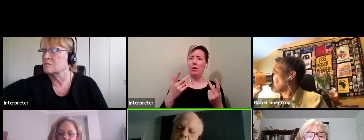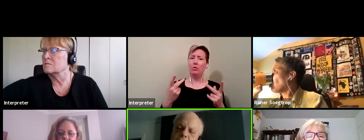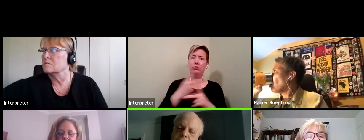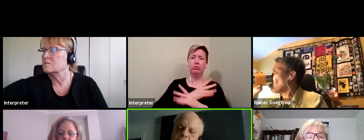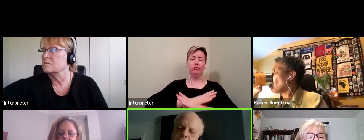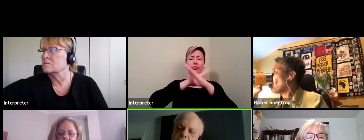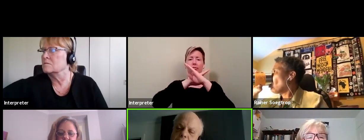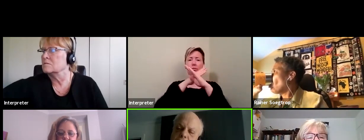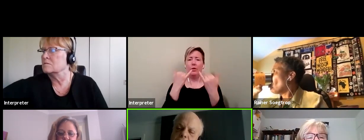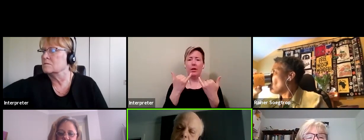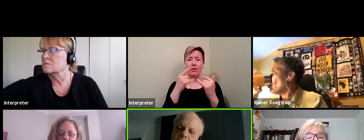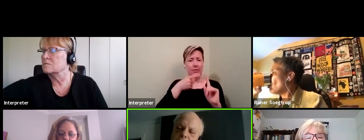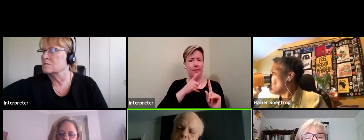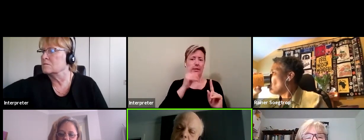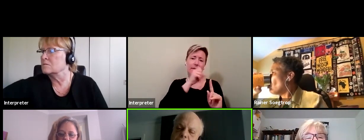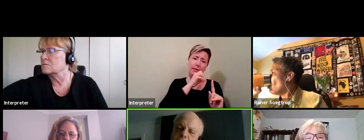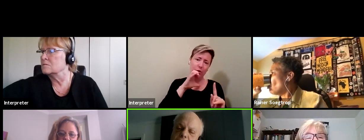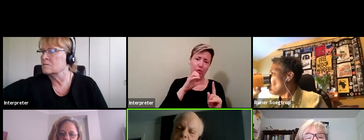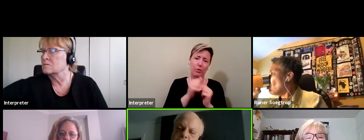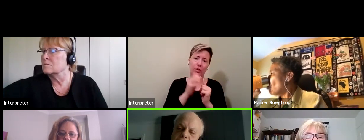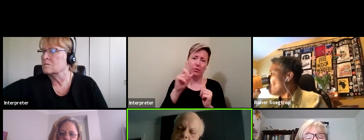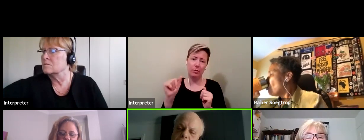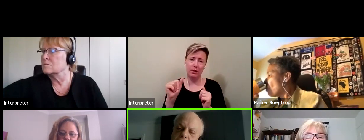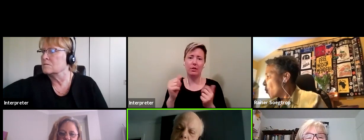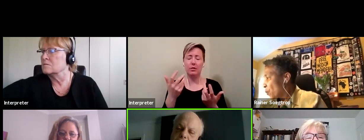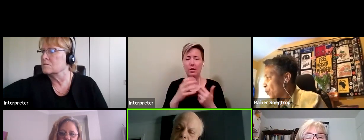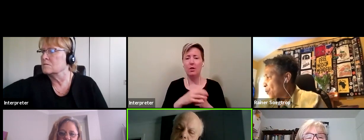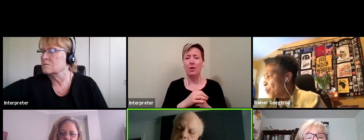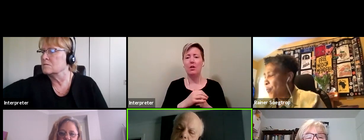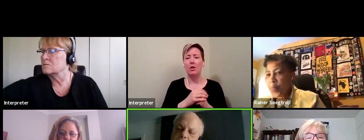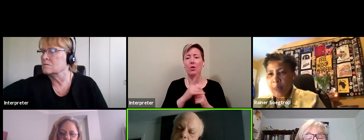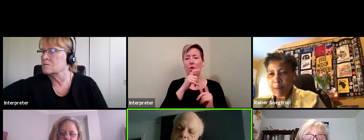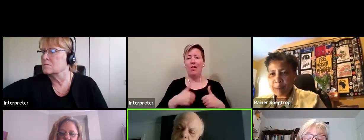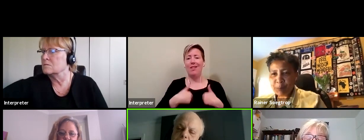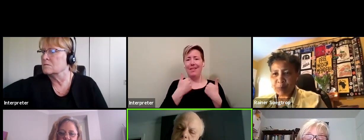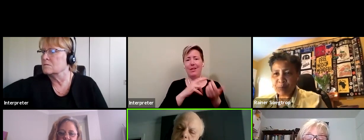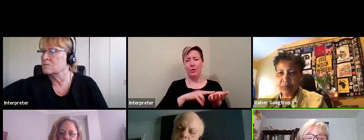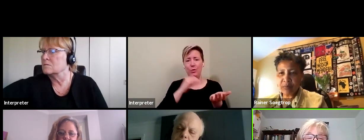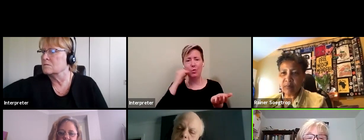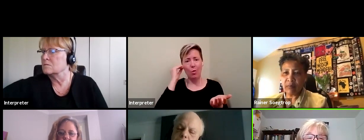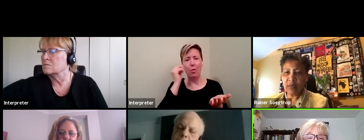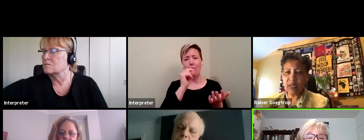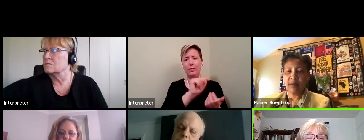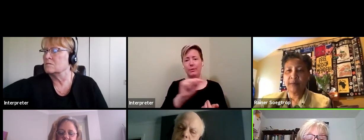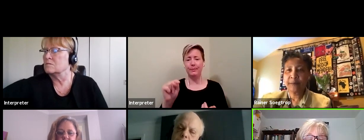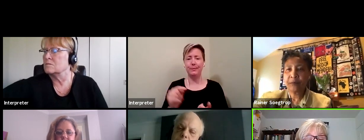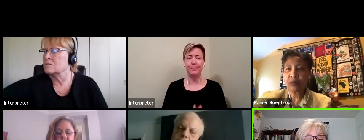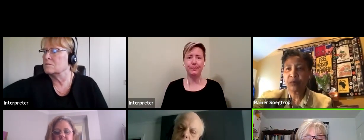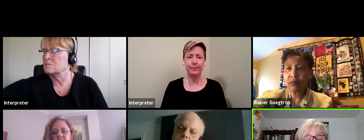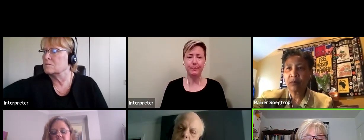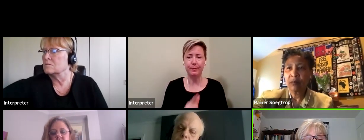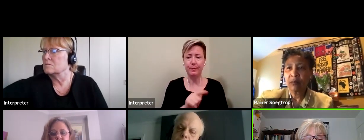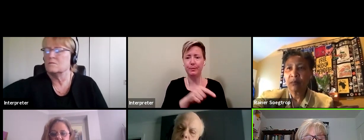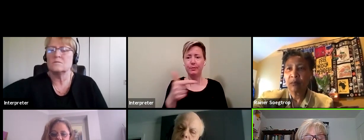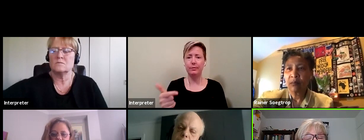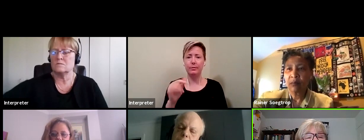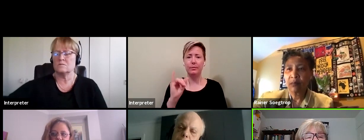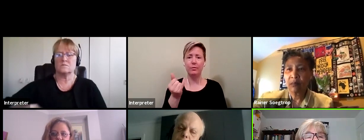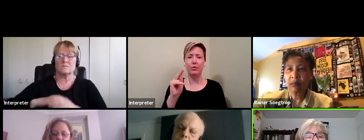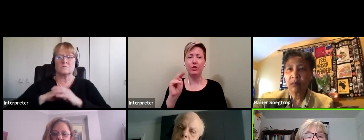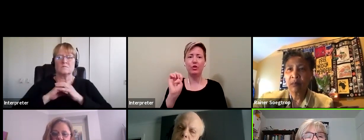and particularly seniors that you're dealing with living in institutional settings like nursing homes? So of course, the biggest problem that we're having right now